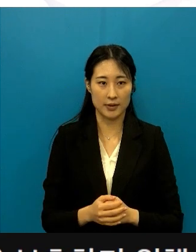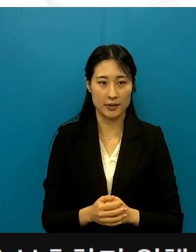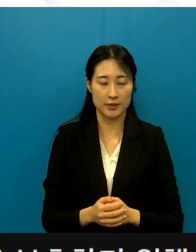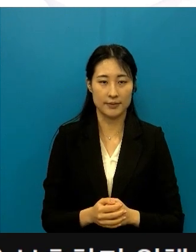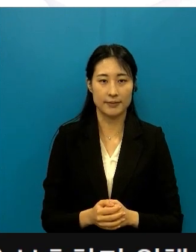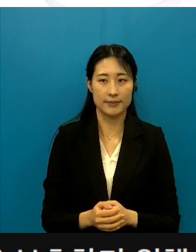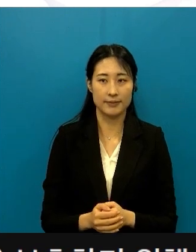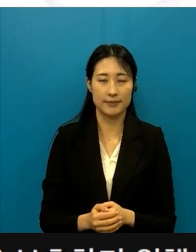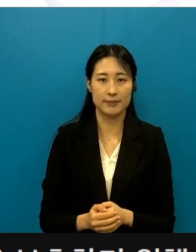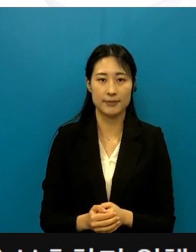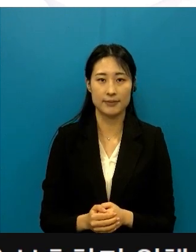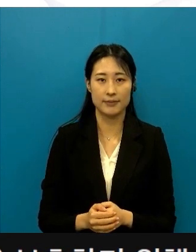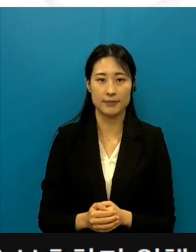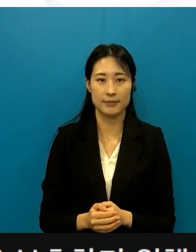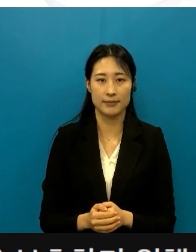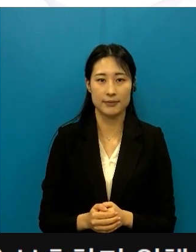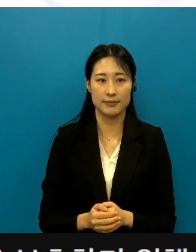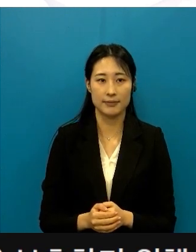75,